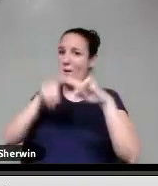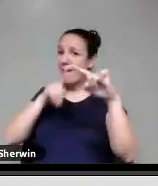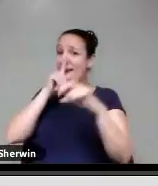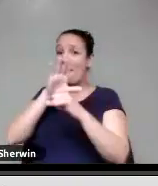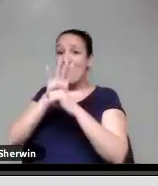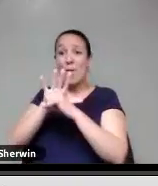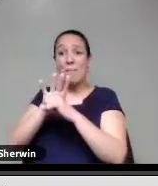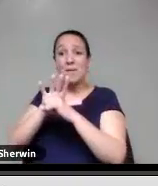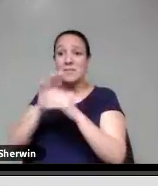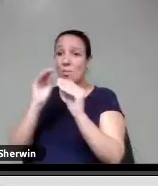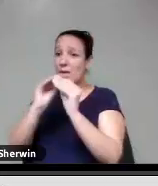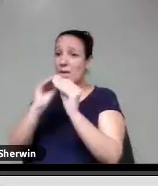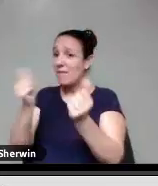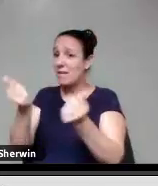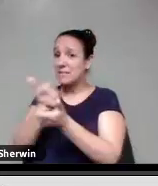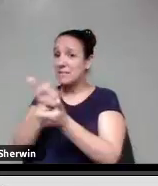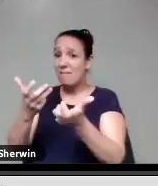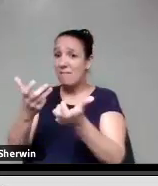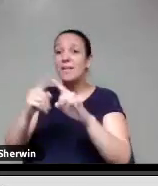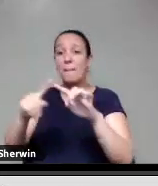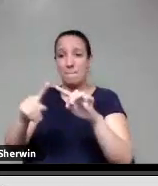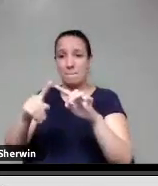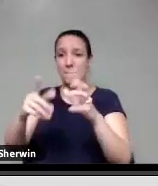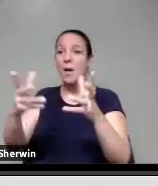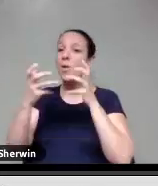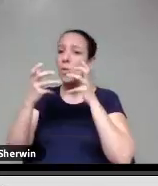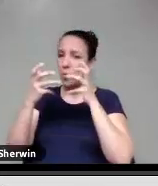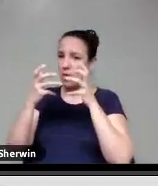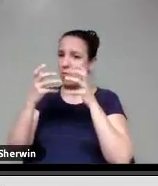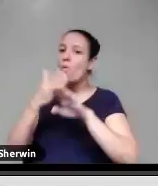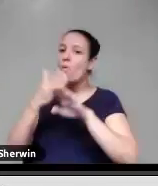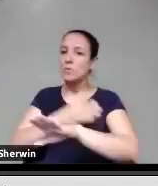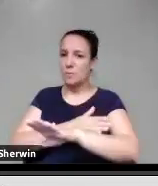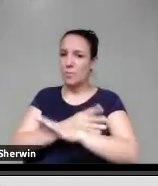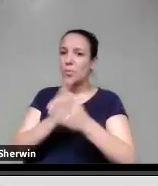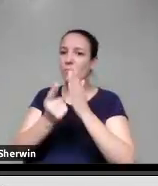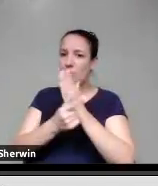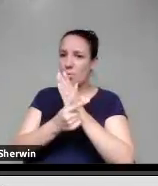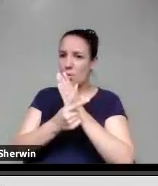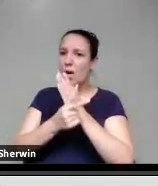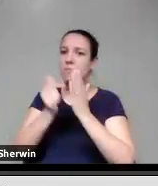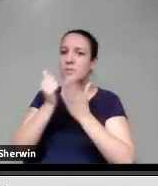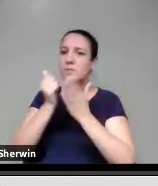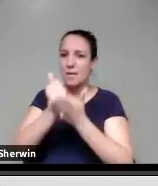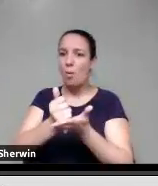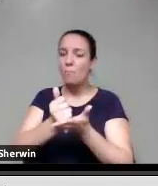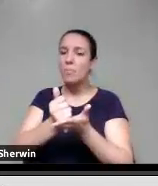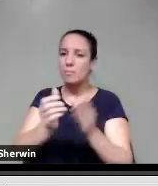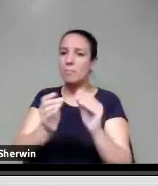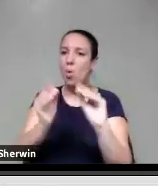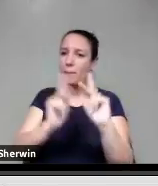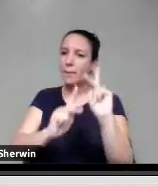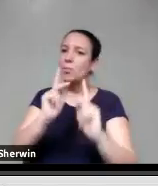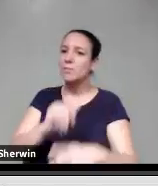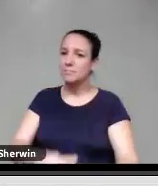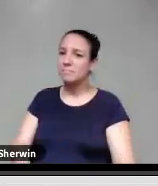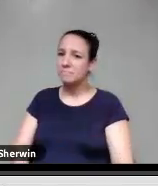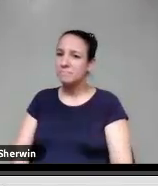have some ideas to try to target things that you actually want. So that's perfectly acceptable. And I think that's part of our